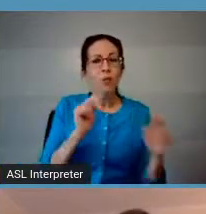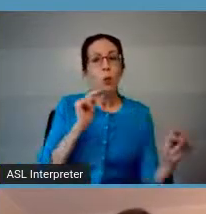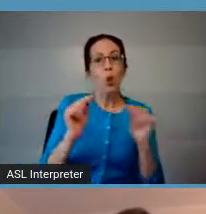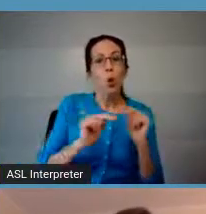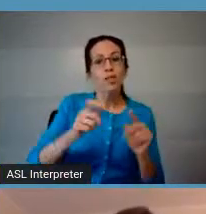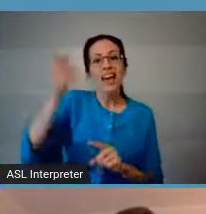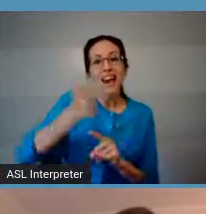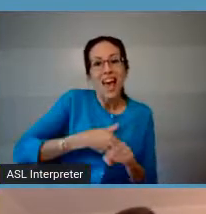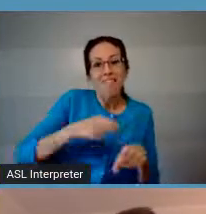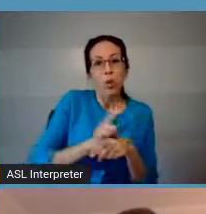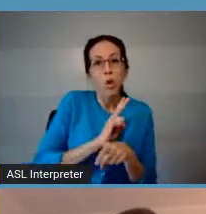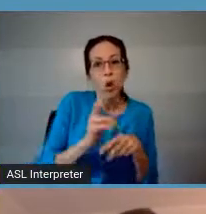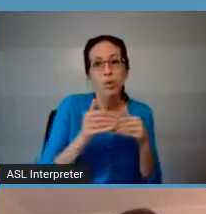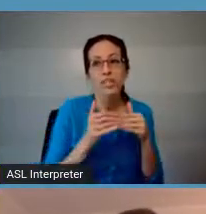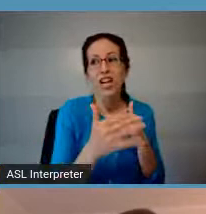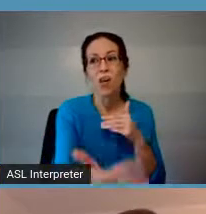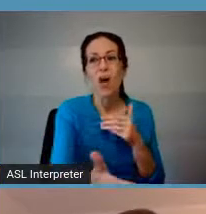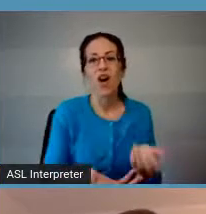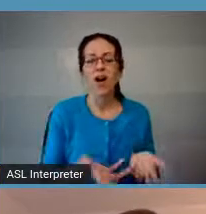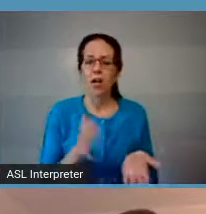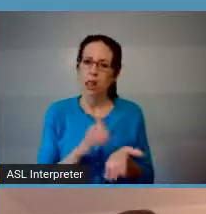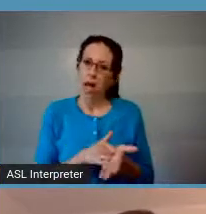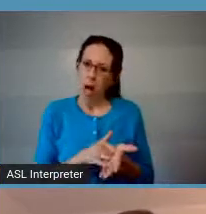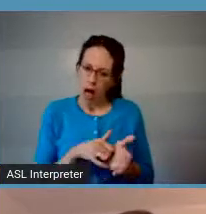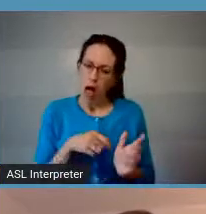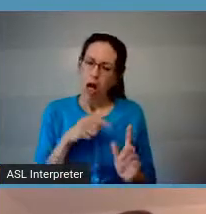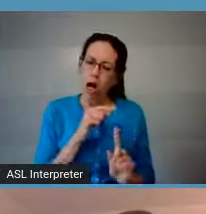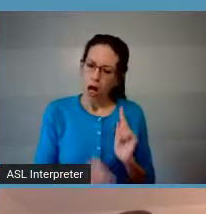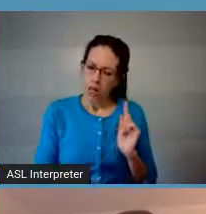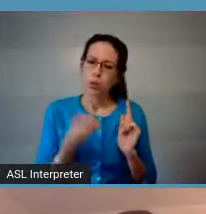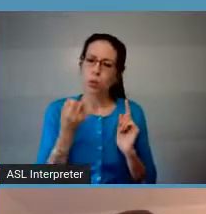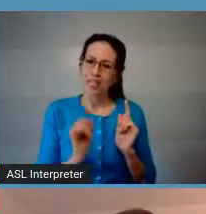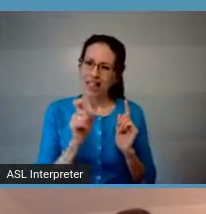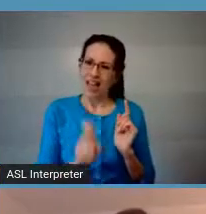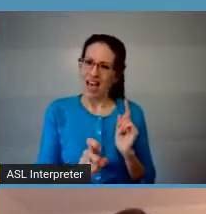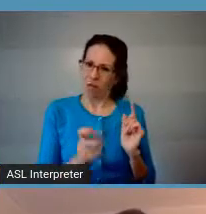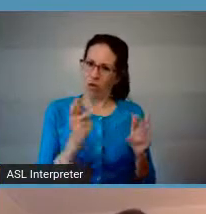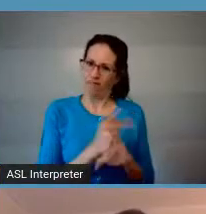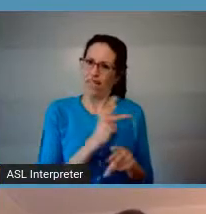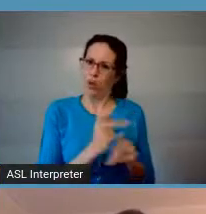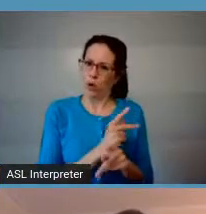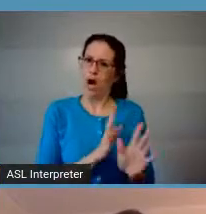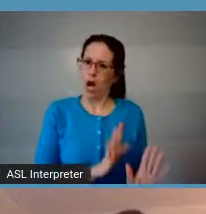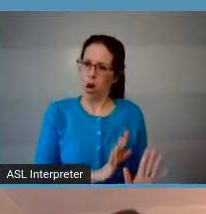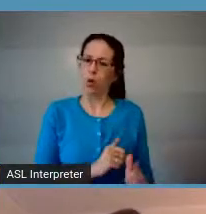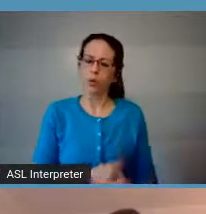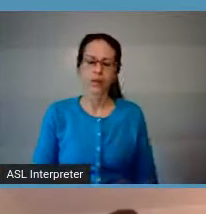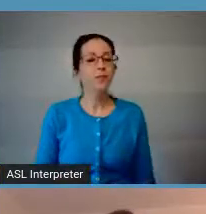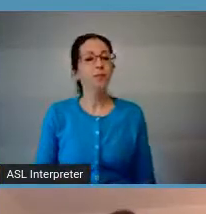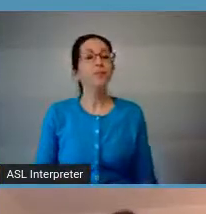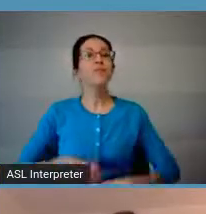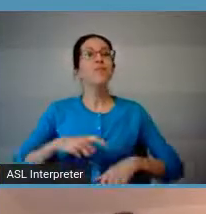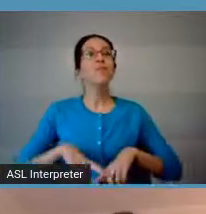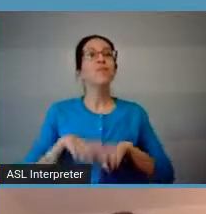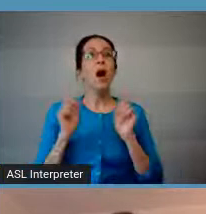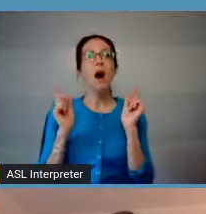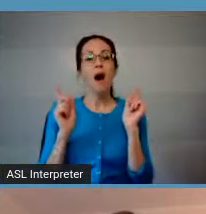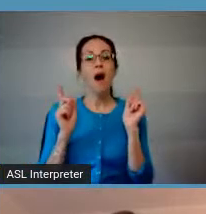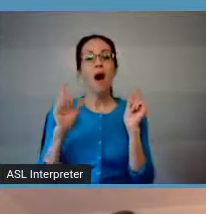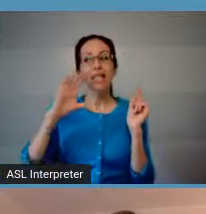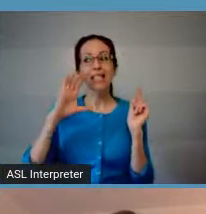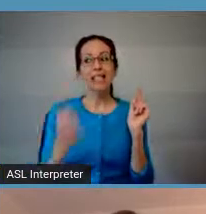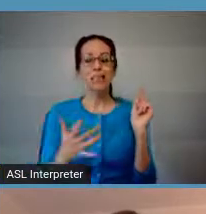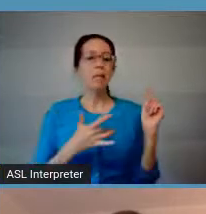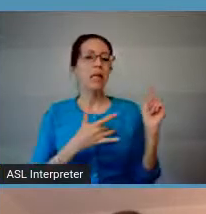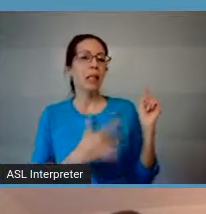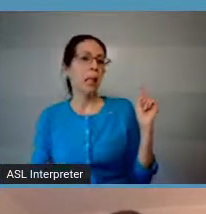out? That's a series of questions that still needs to be asked and answered. But it seems likely they could handle